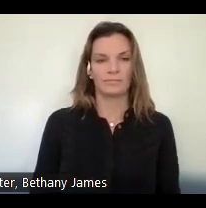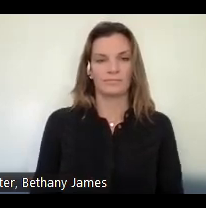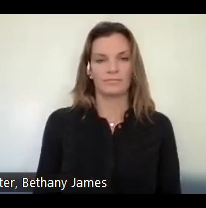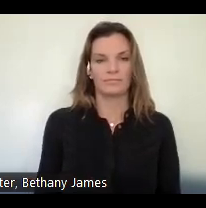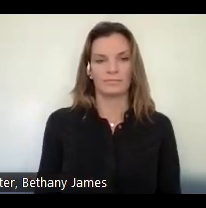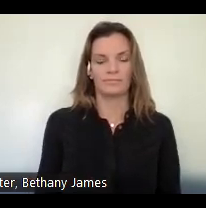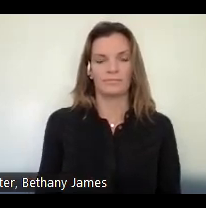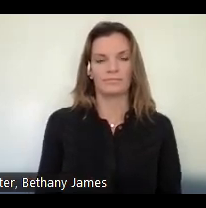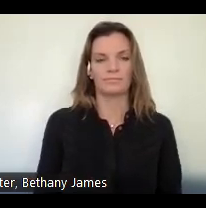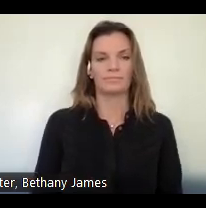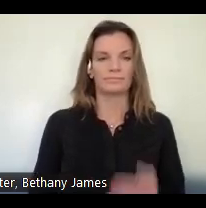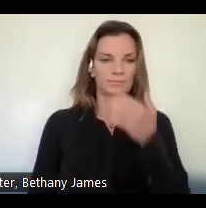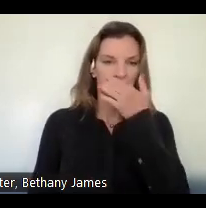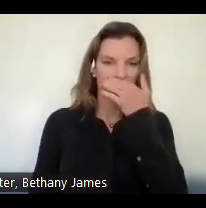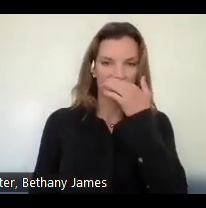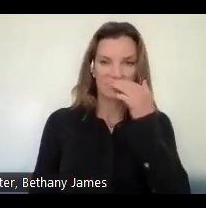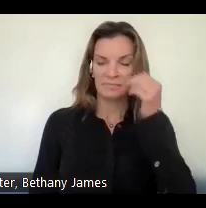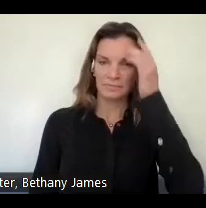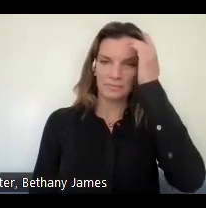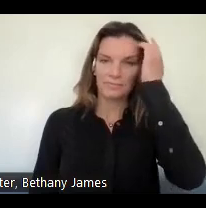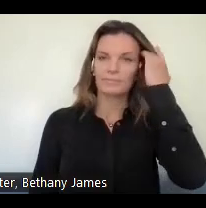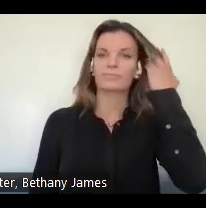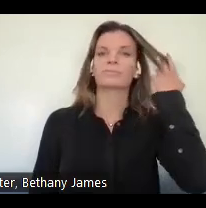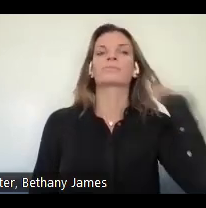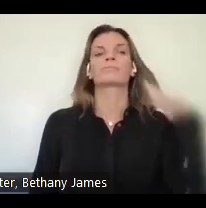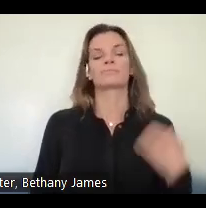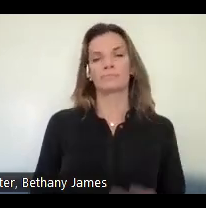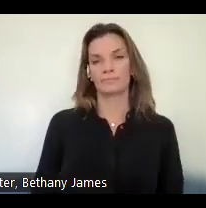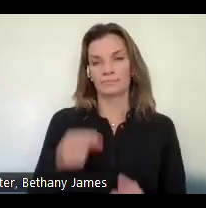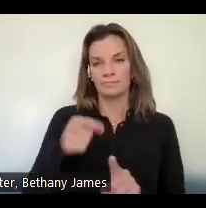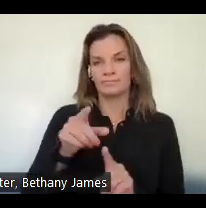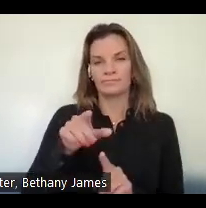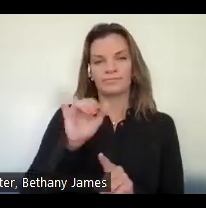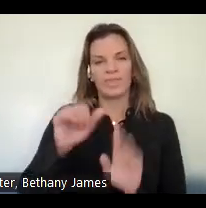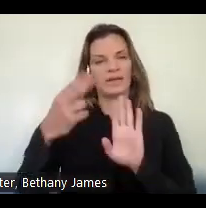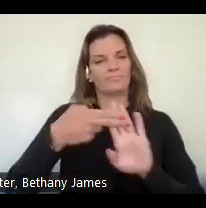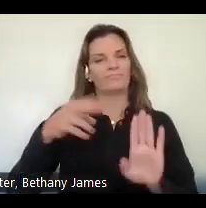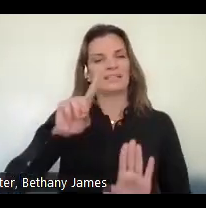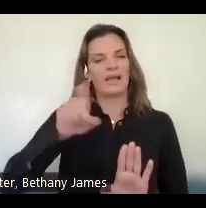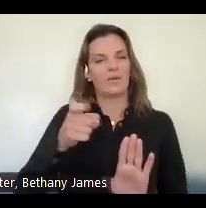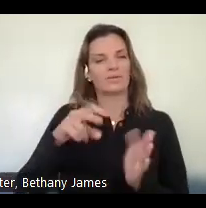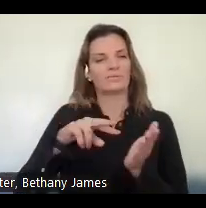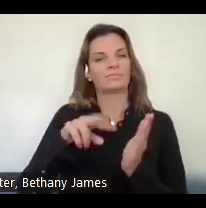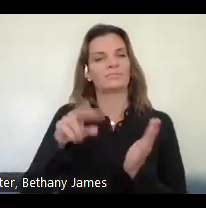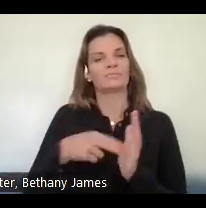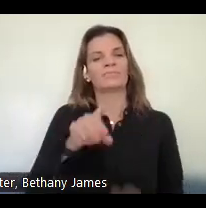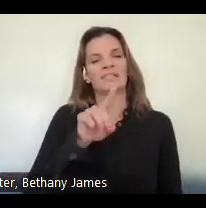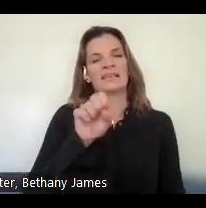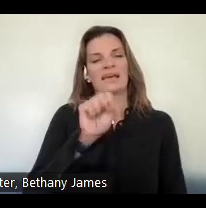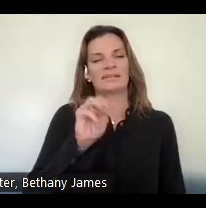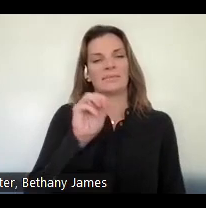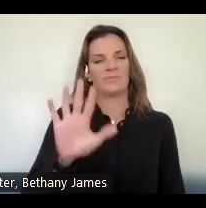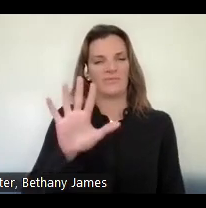We'd like to use the actual diagnosis, what comes out of the DSM-5, so that